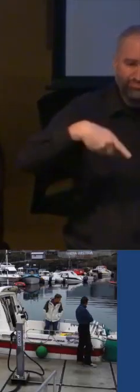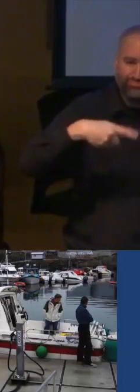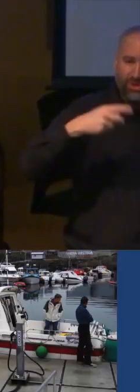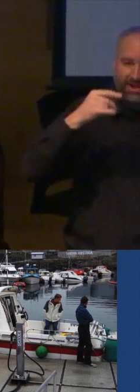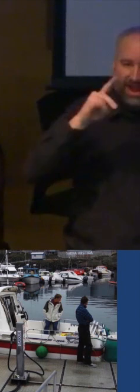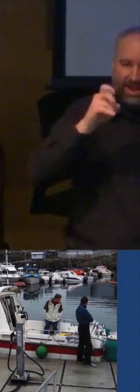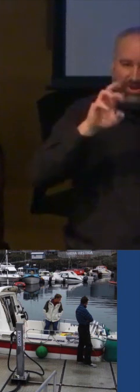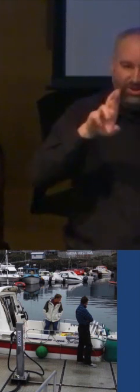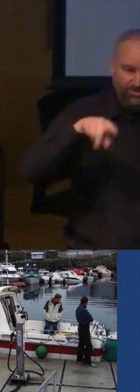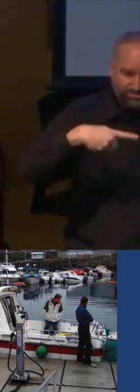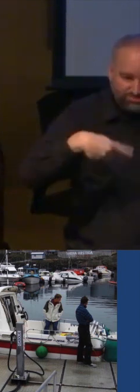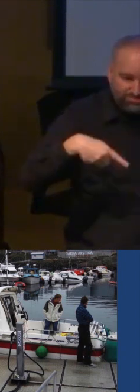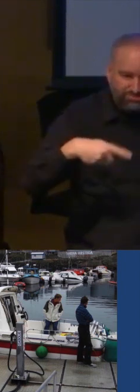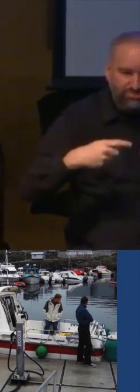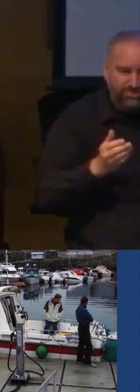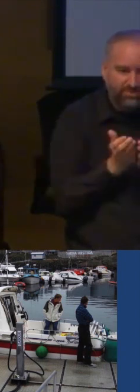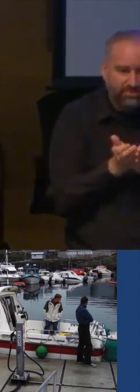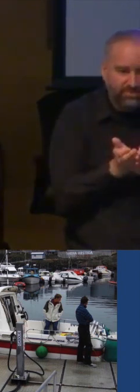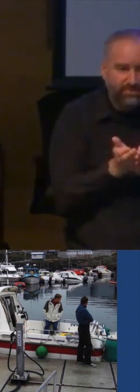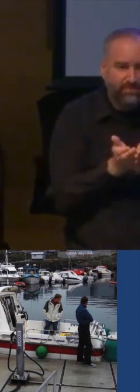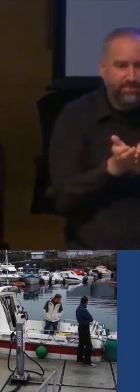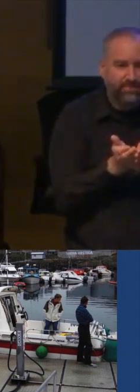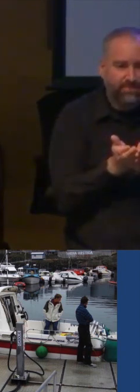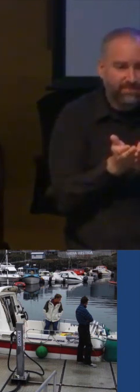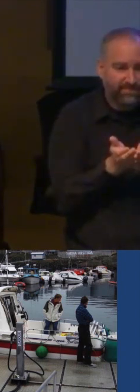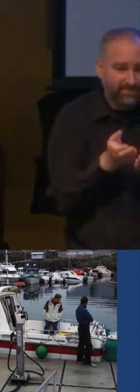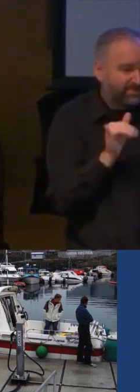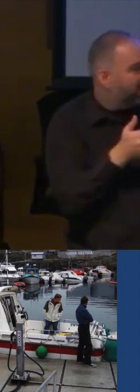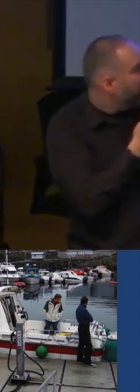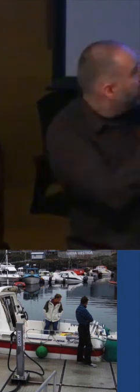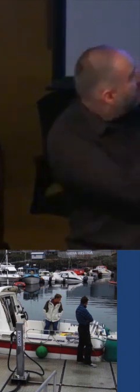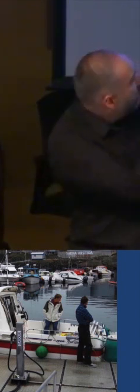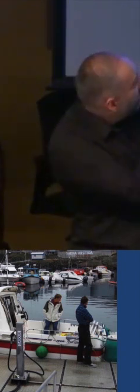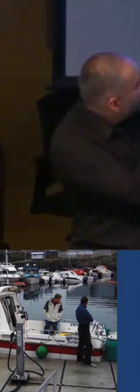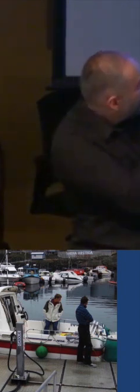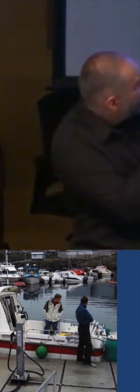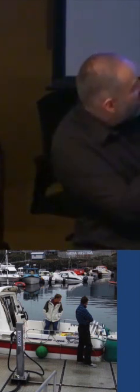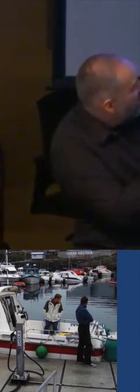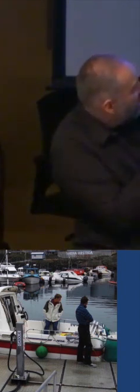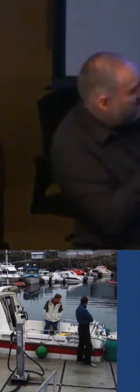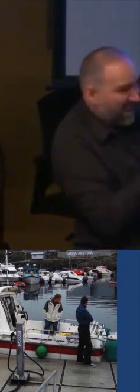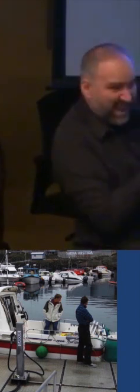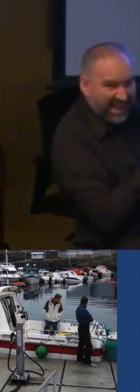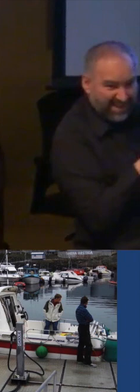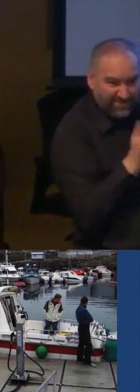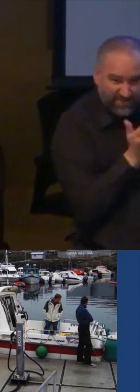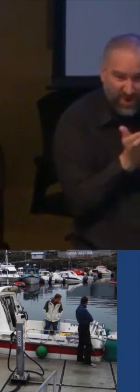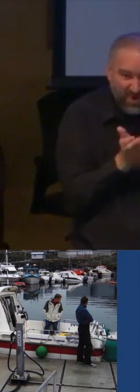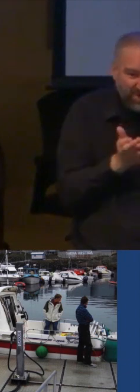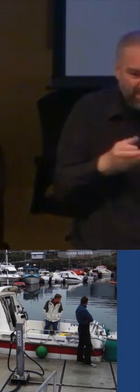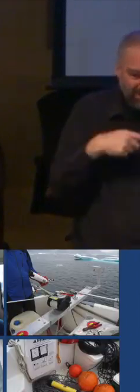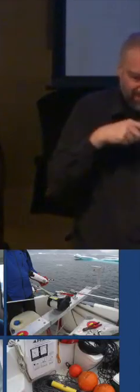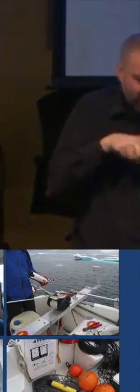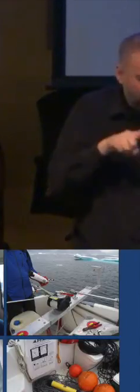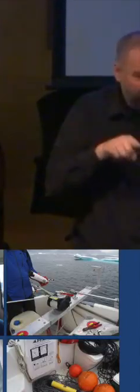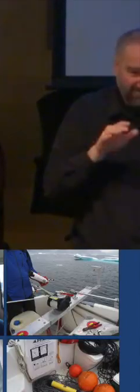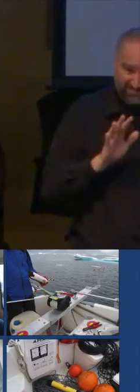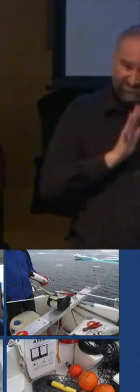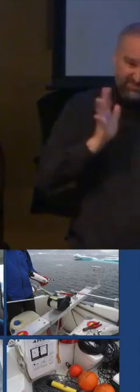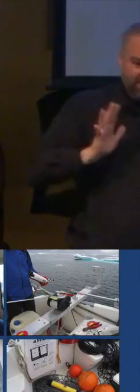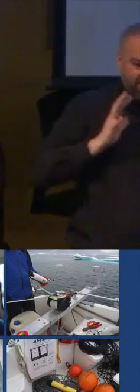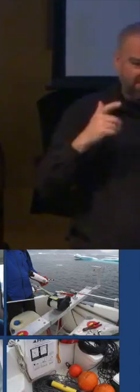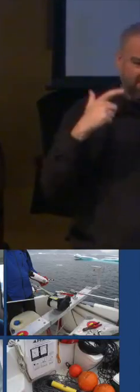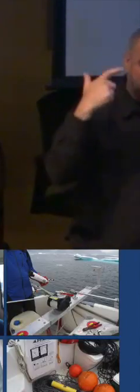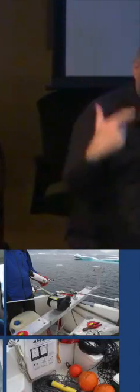research vessel, but still a boat. Most importantly, the boat came with